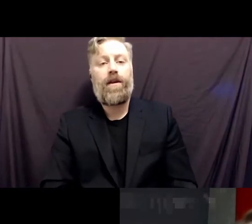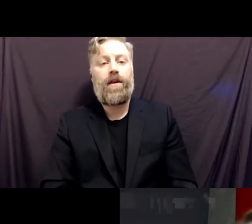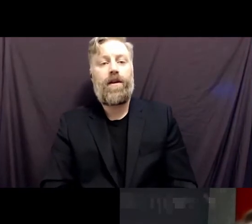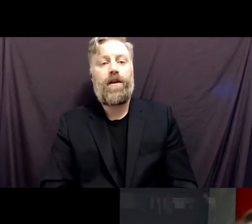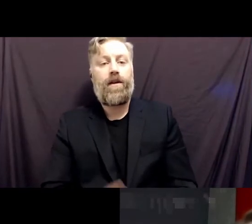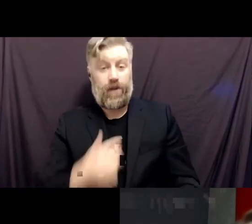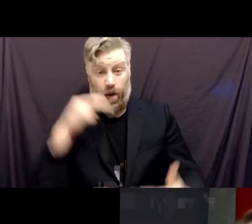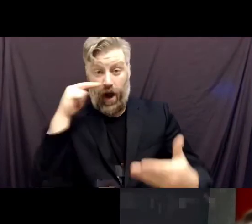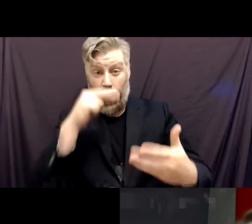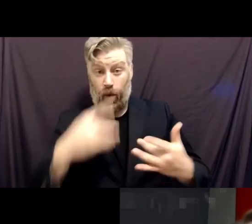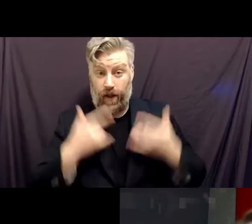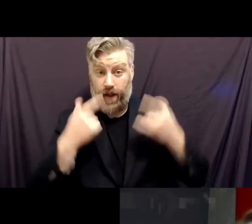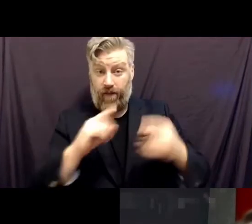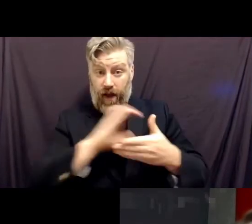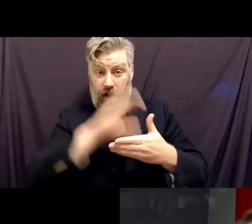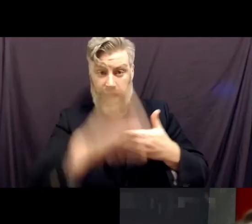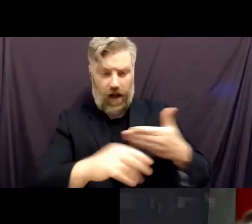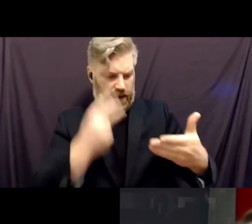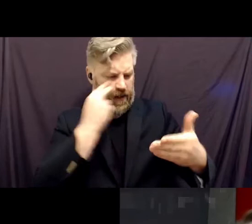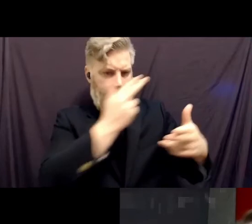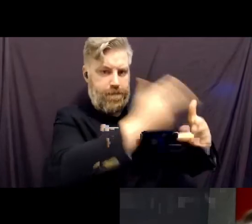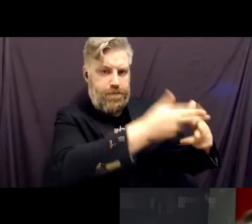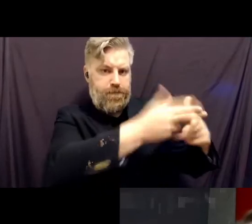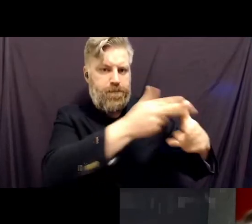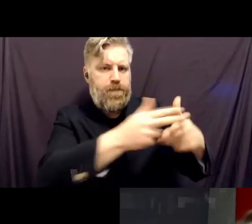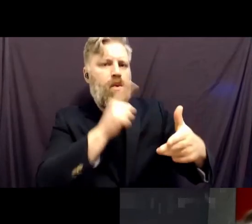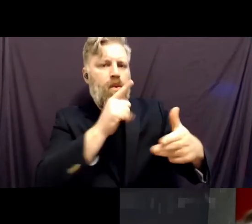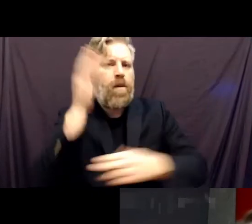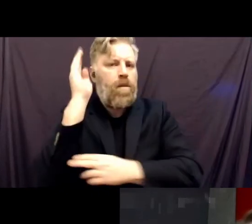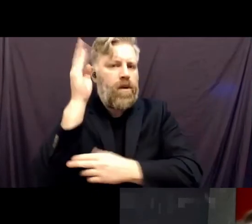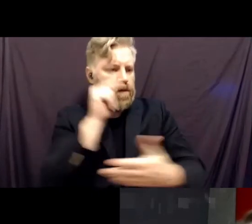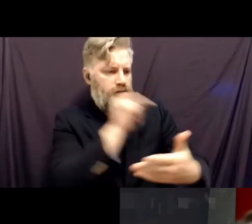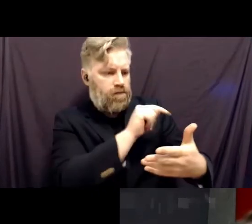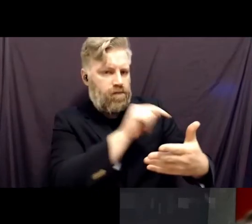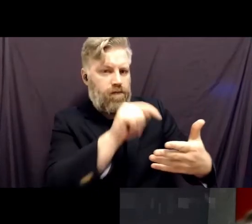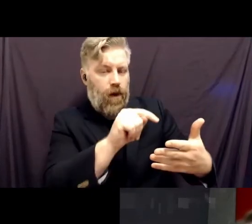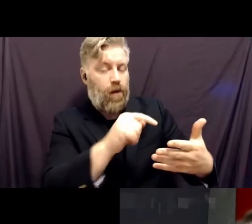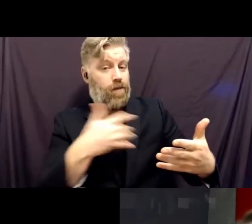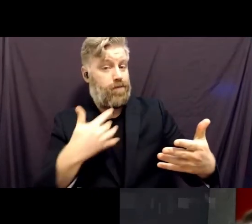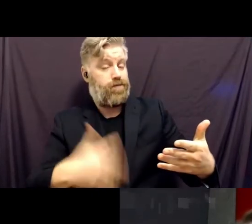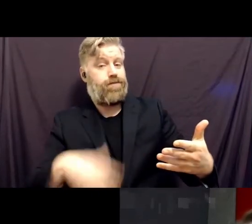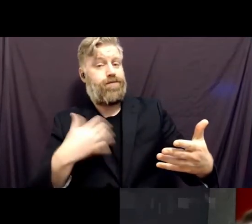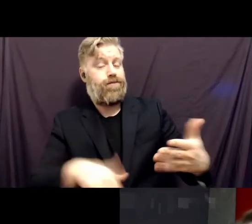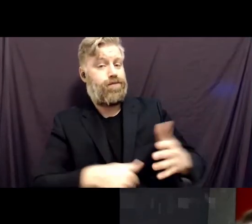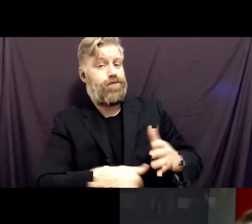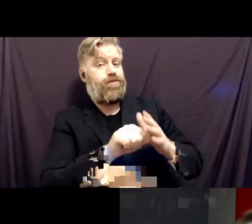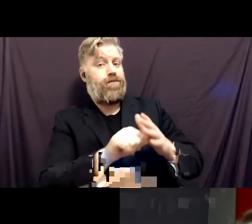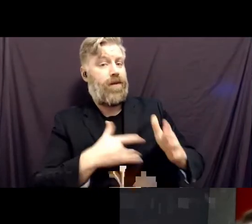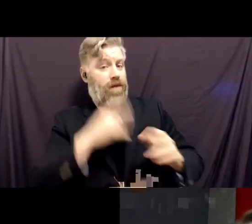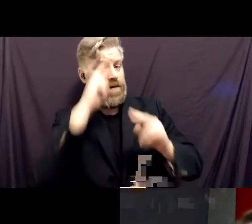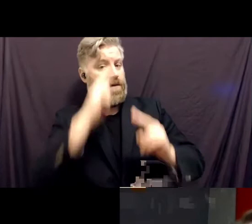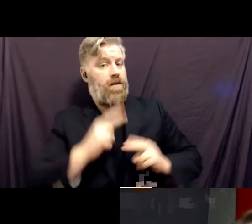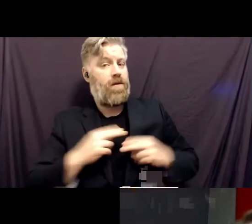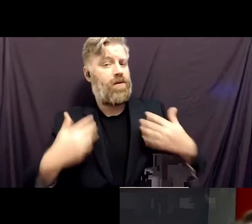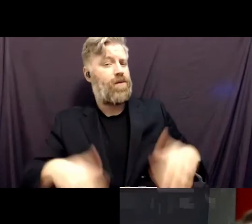calendar and seeing the names of the previous fellow presenters, I really feel honored